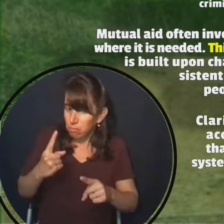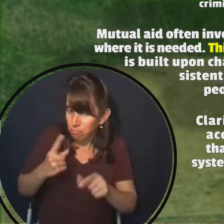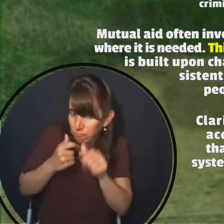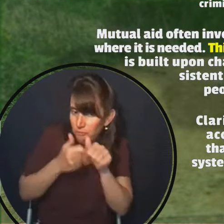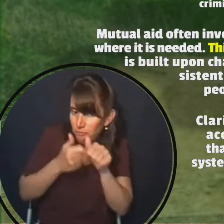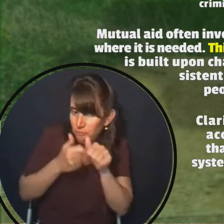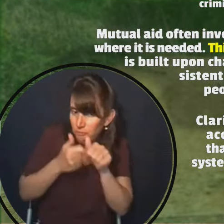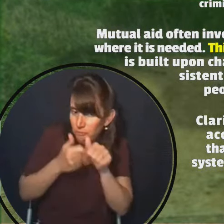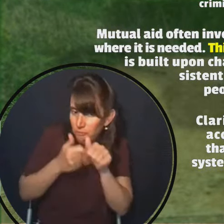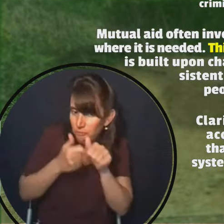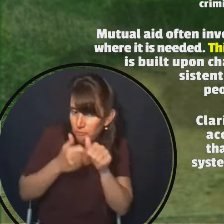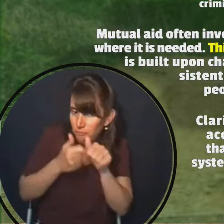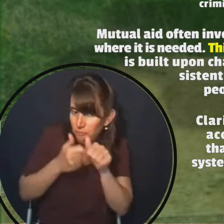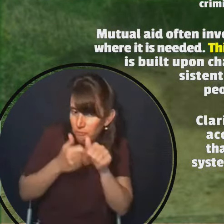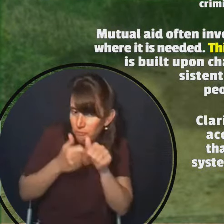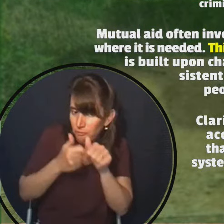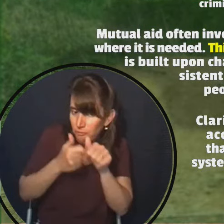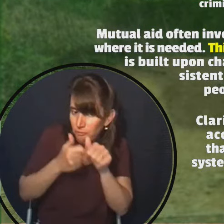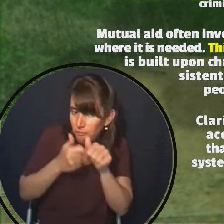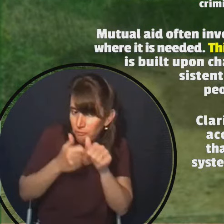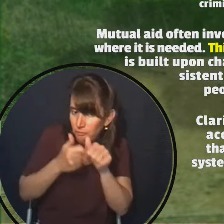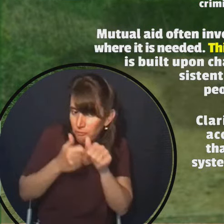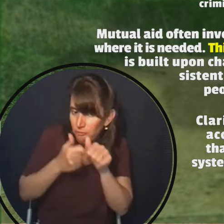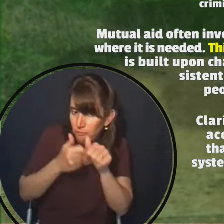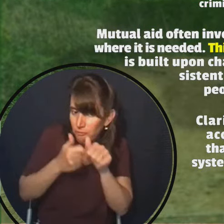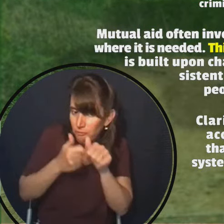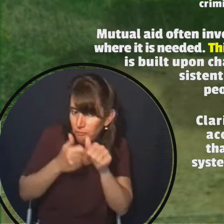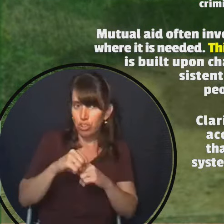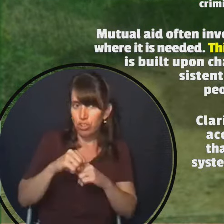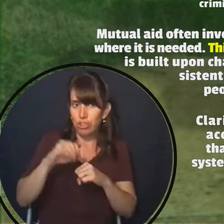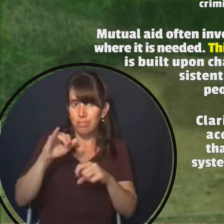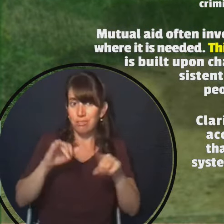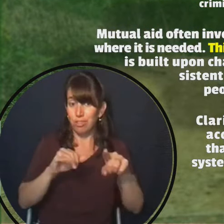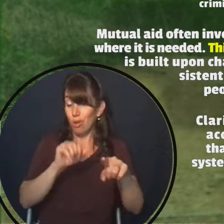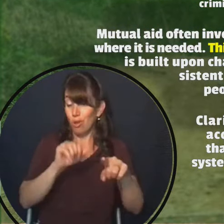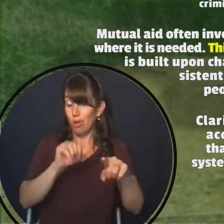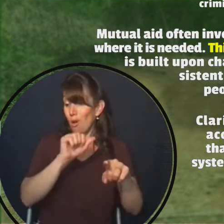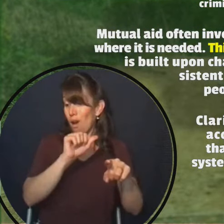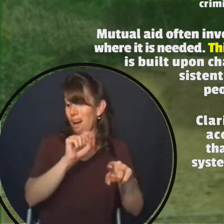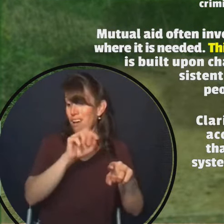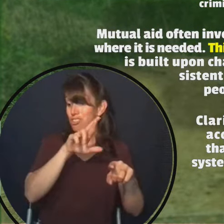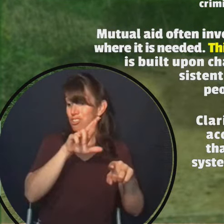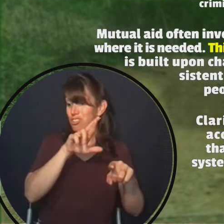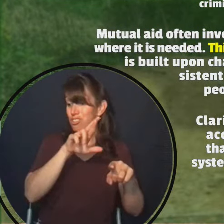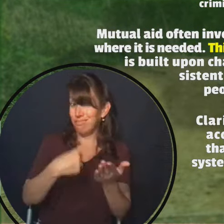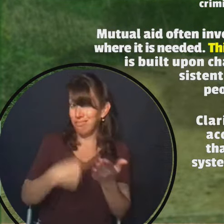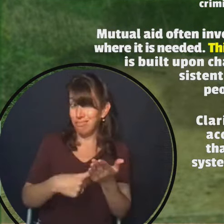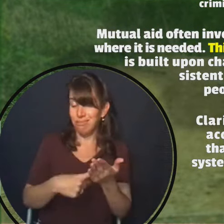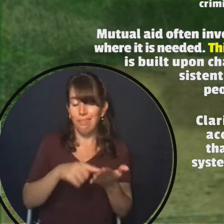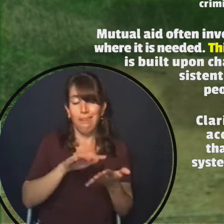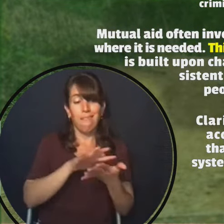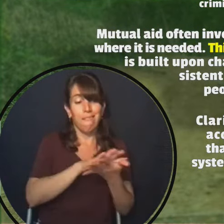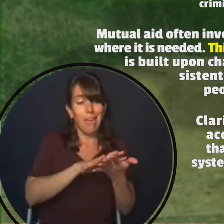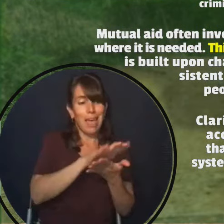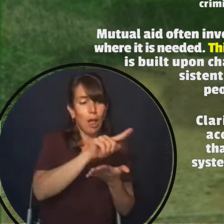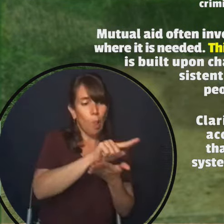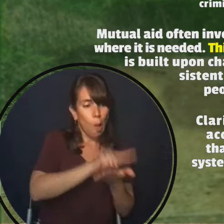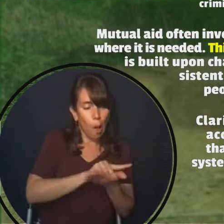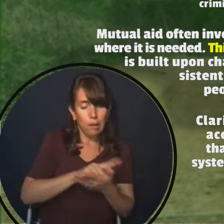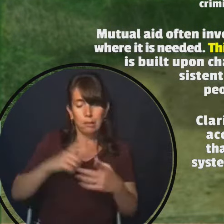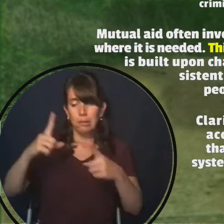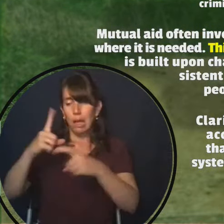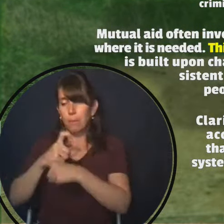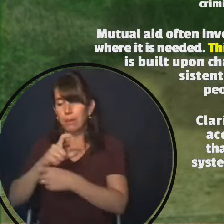is like what Atara was talking about, like complicated laws versus vague charges, right? It's like, there's this very complicated system that's meant to restrict,